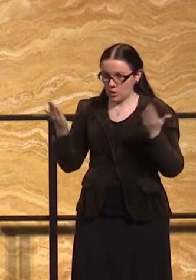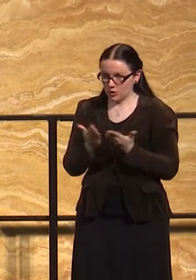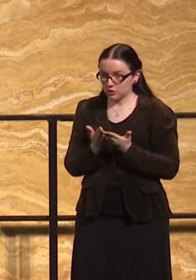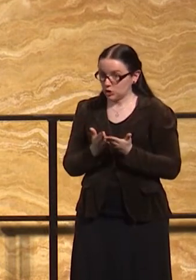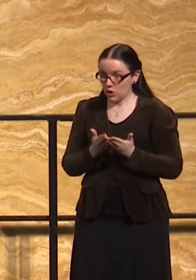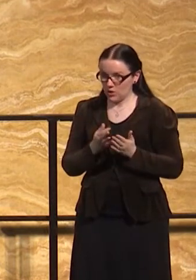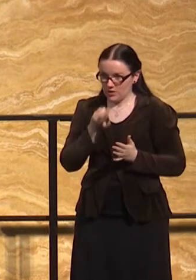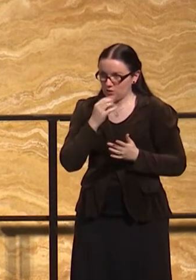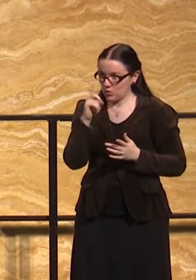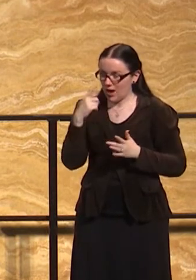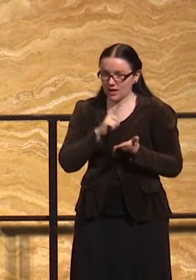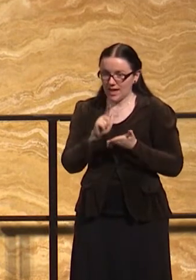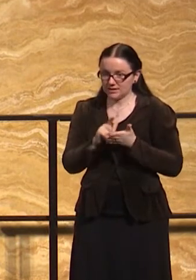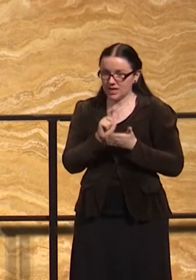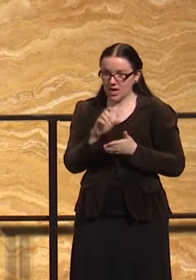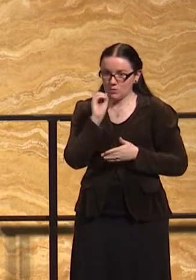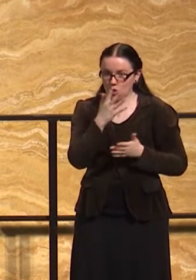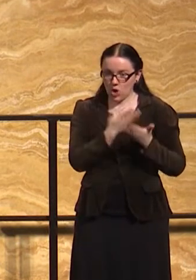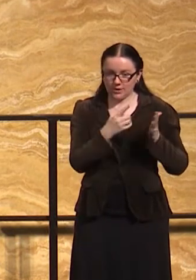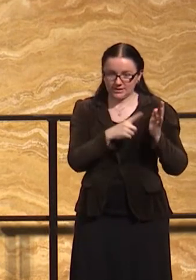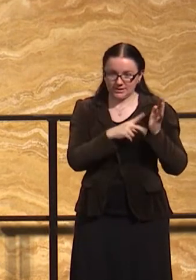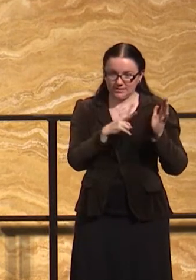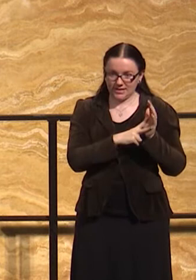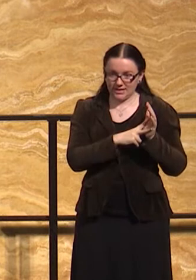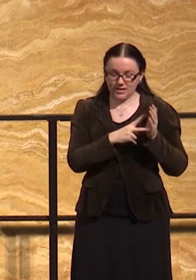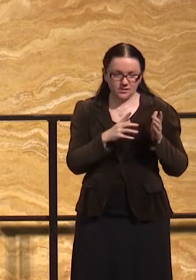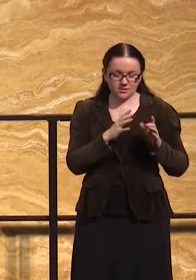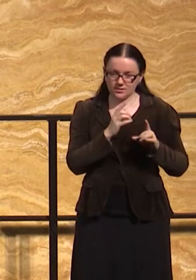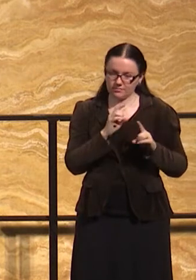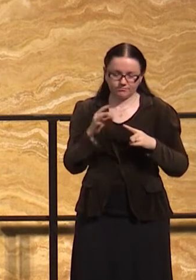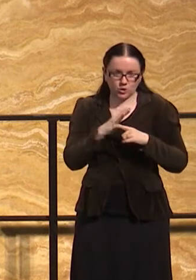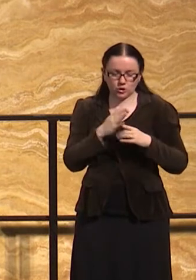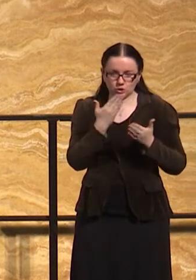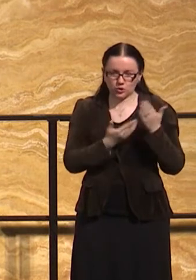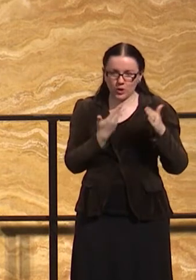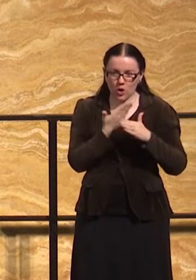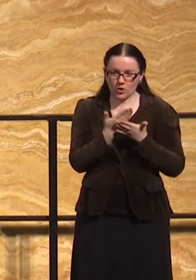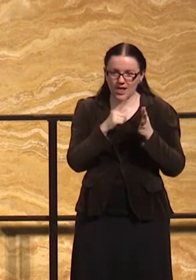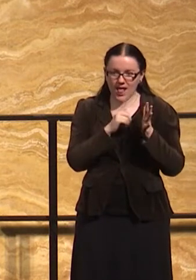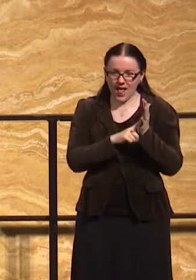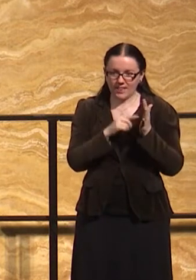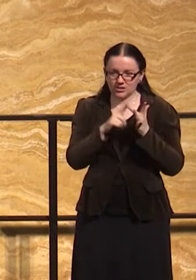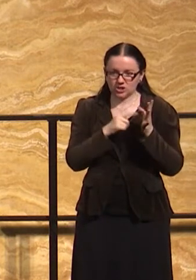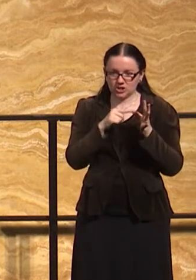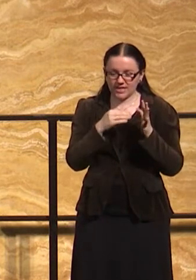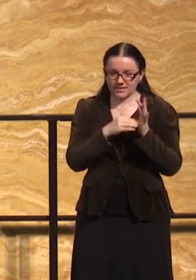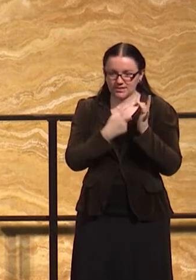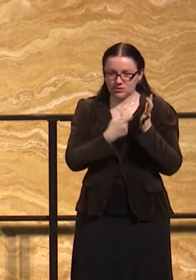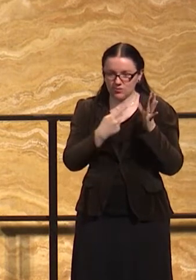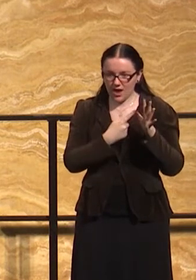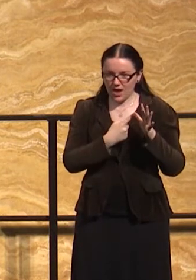to air within a few hours. Was the main story on Al Jazeera. Within another hour, it was the top story on CNN and the